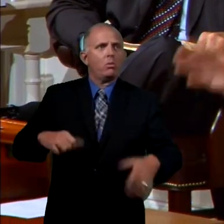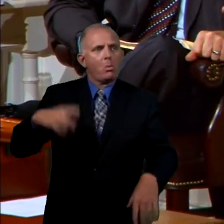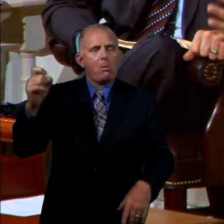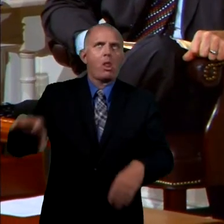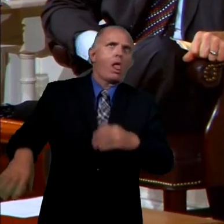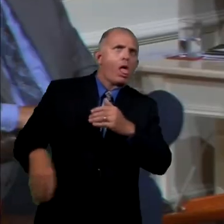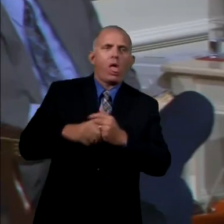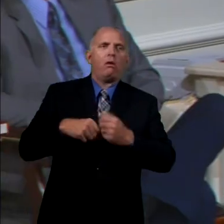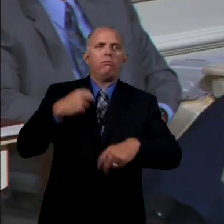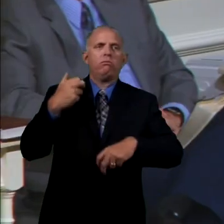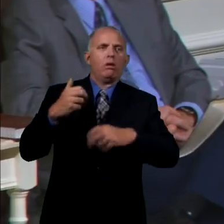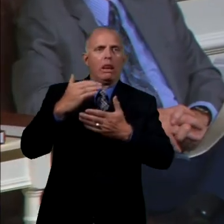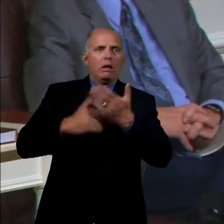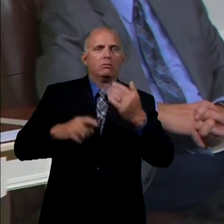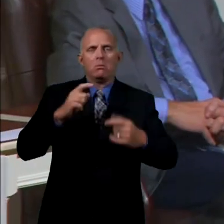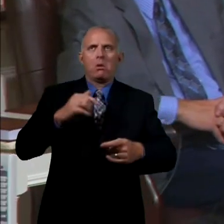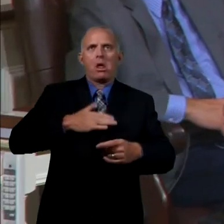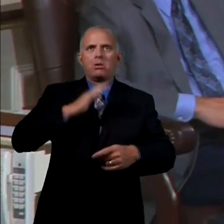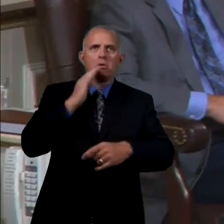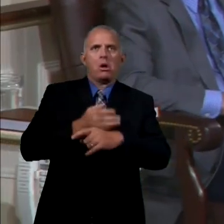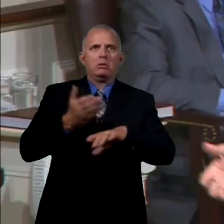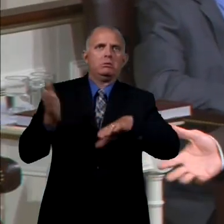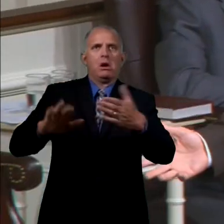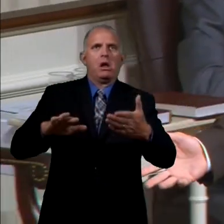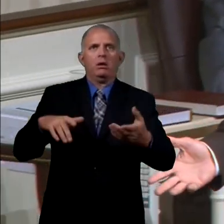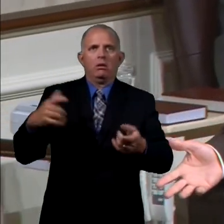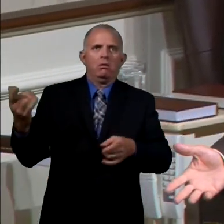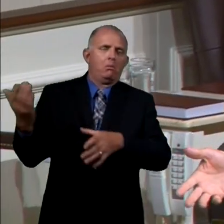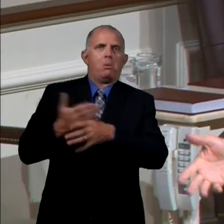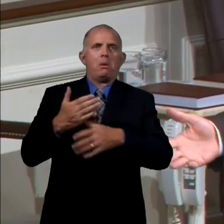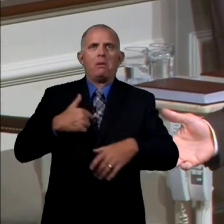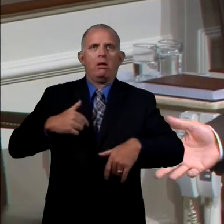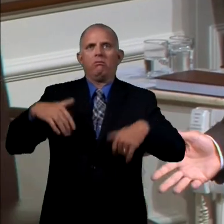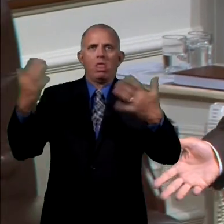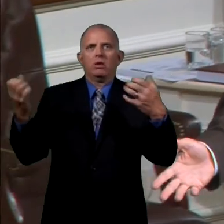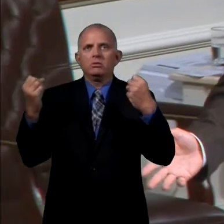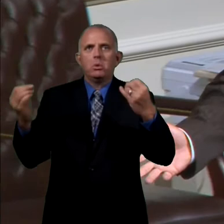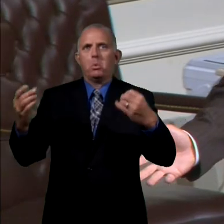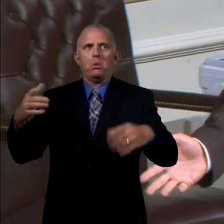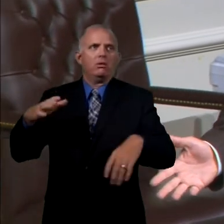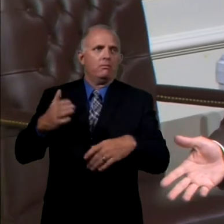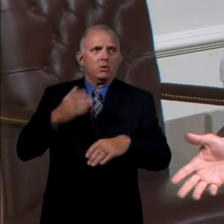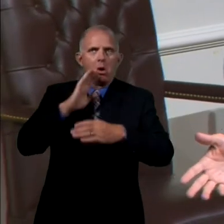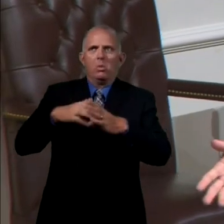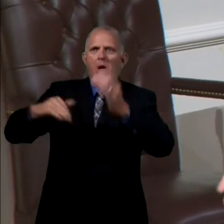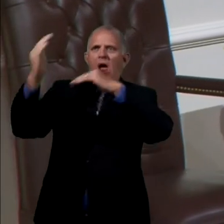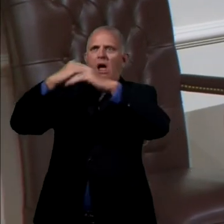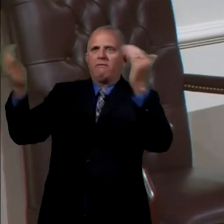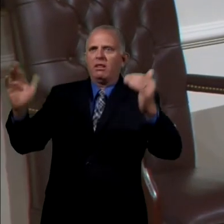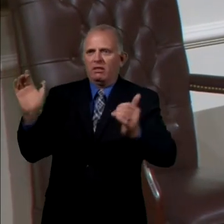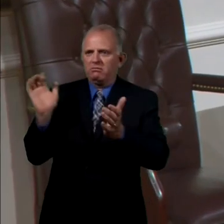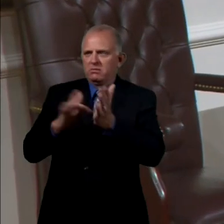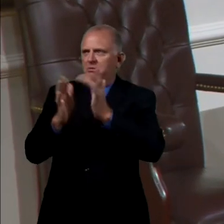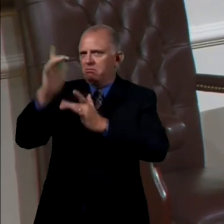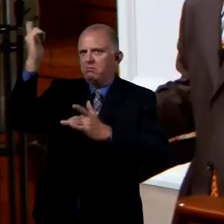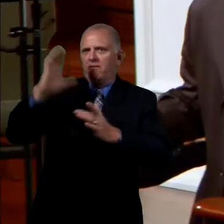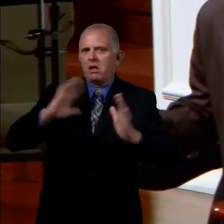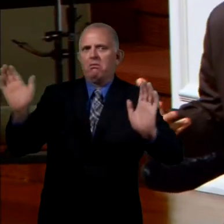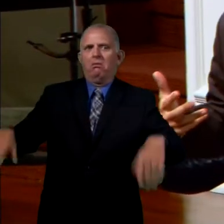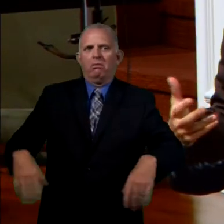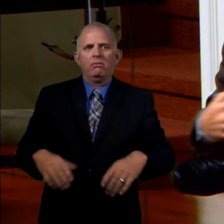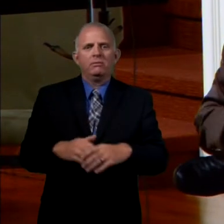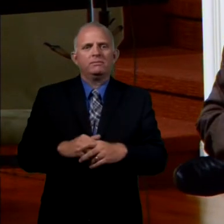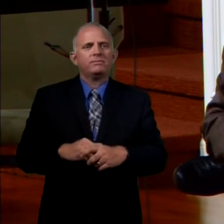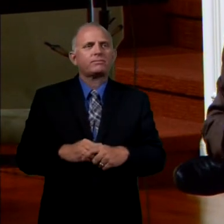One more daughter died and you have to come interrupt me. So what? Your daughter died. She went to heaven with Jesus. Isn't that enough for you? I mean, he could